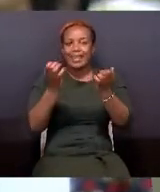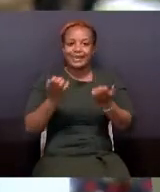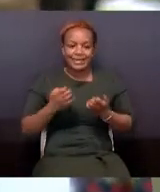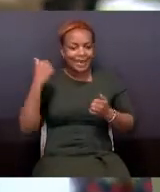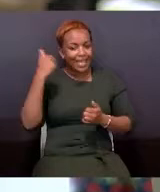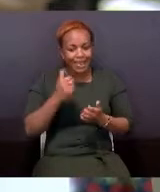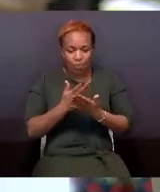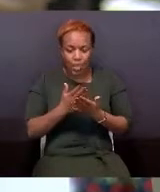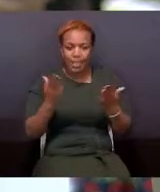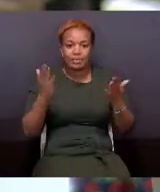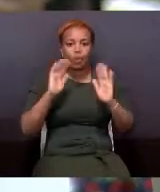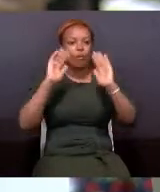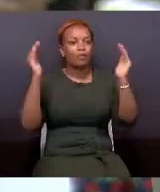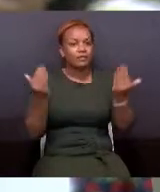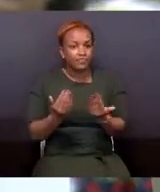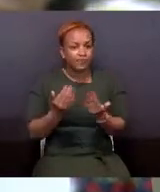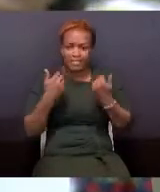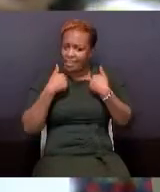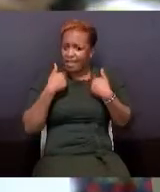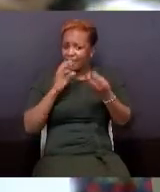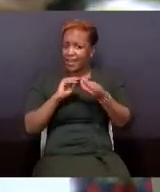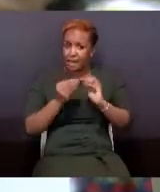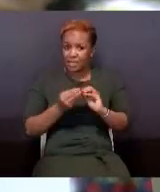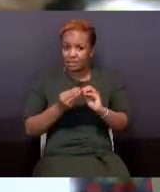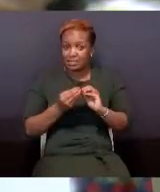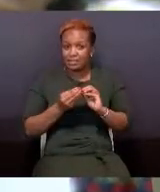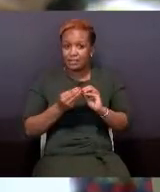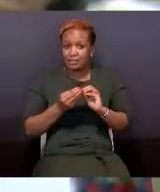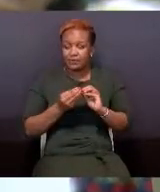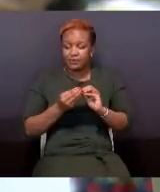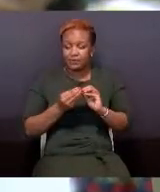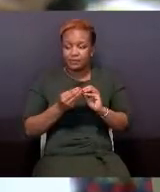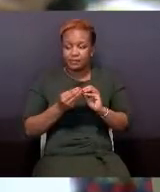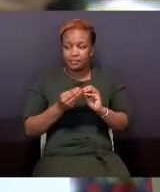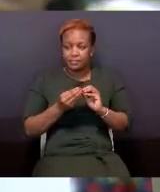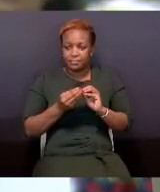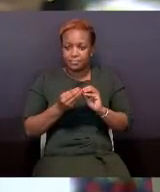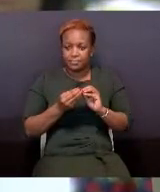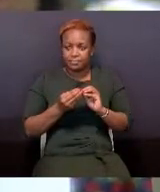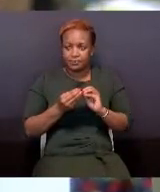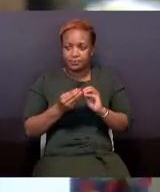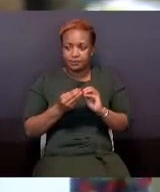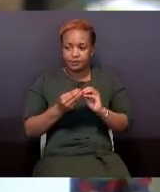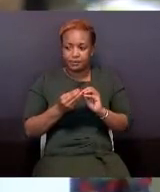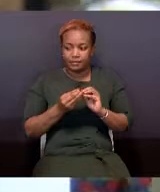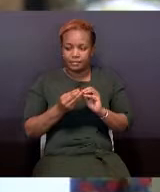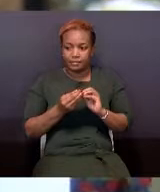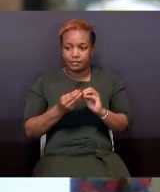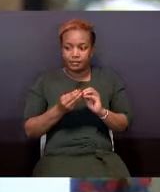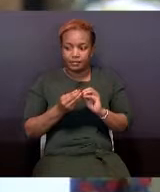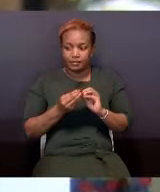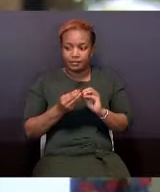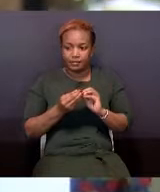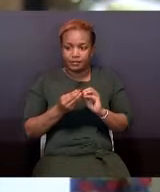world. They have the numbers. It's simply for them to put their act together